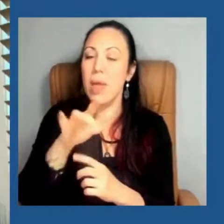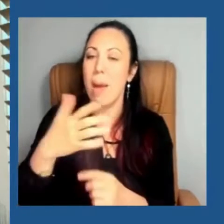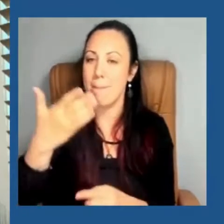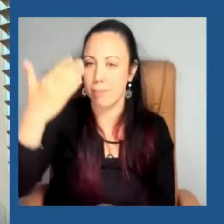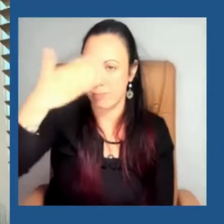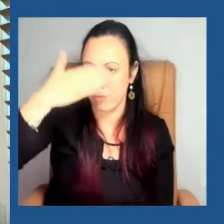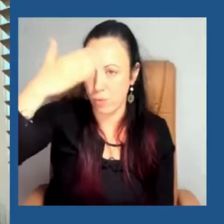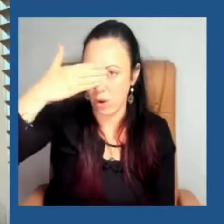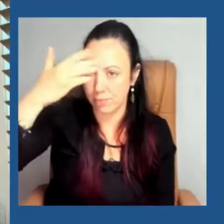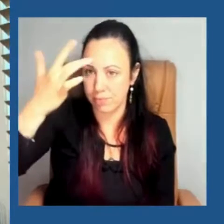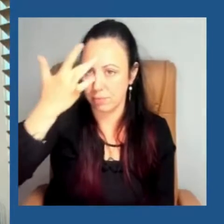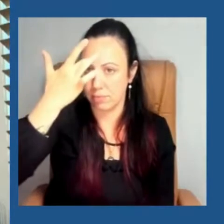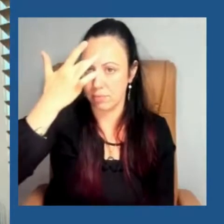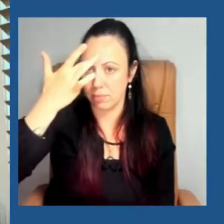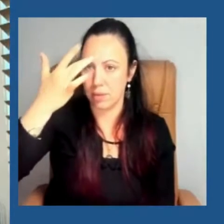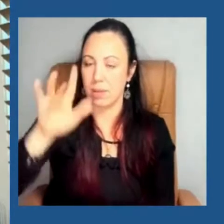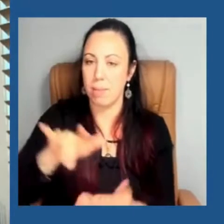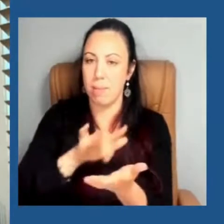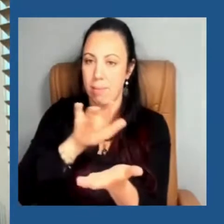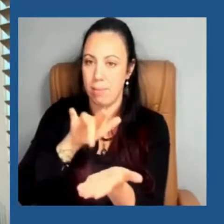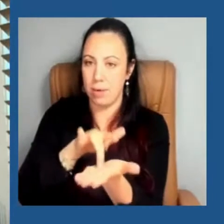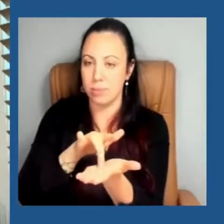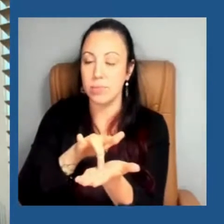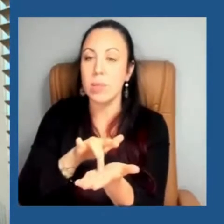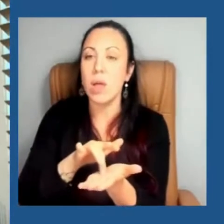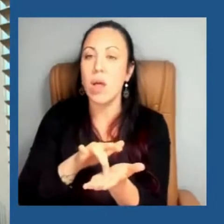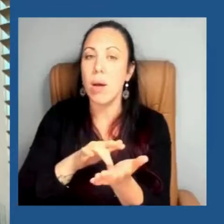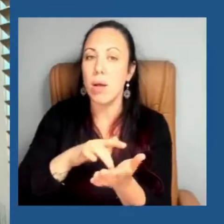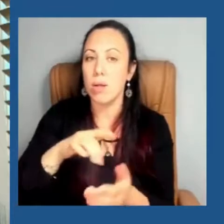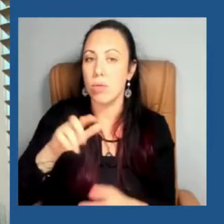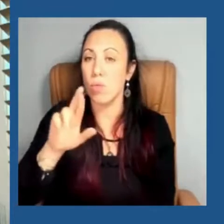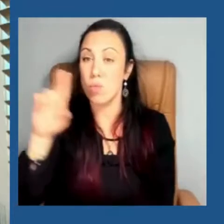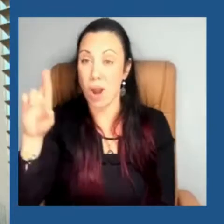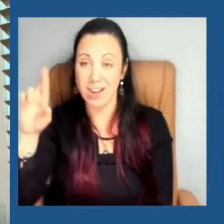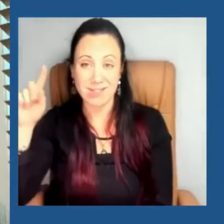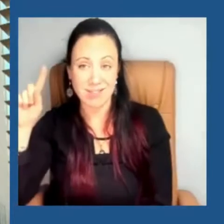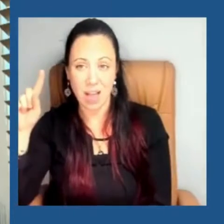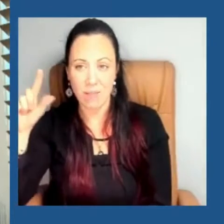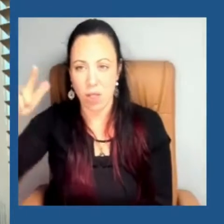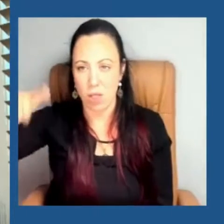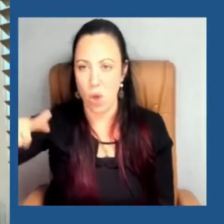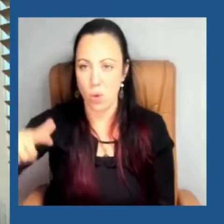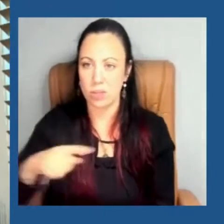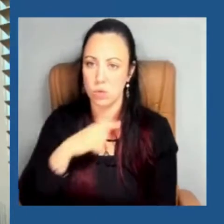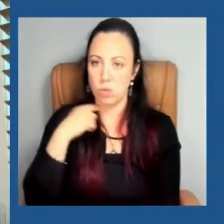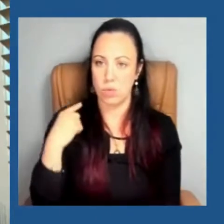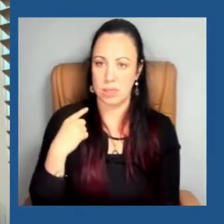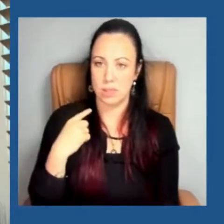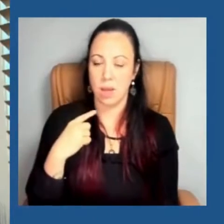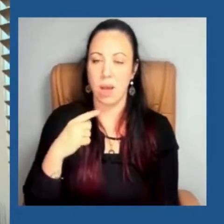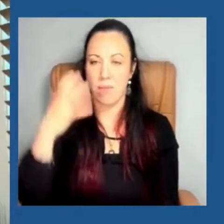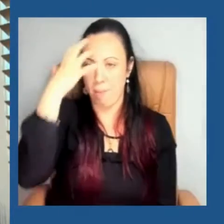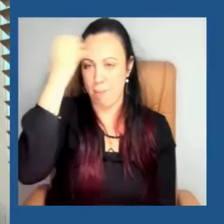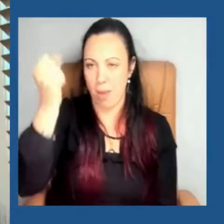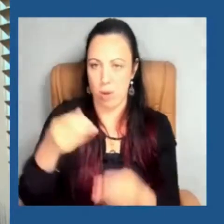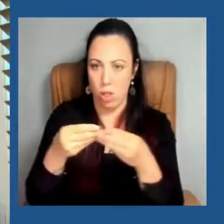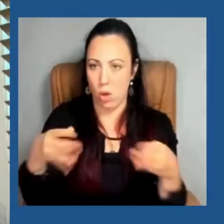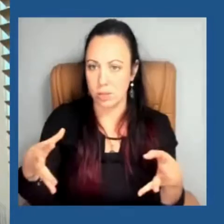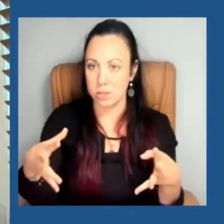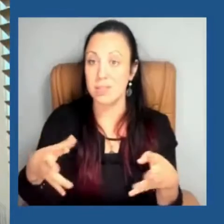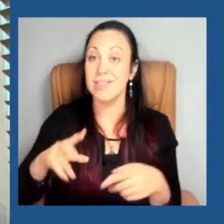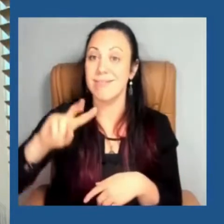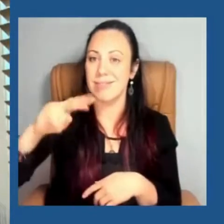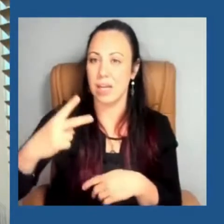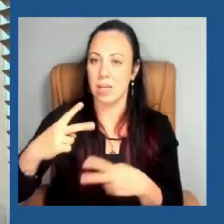right unilateral has the lowest risk of memory loss. Now I'm going to define pulse width, that second aspect of ECT